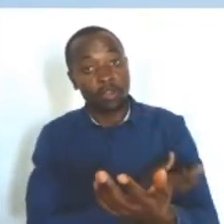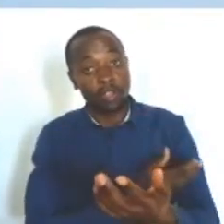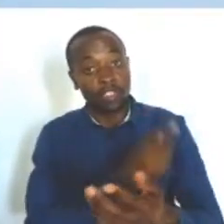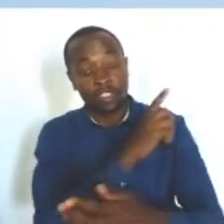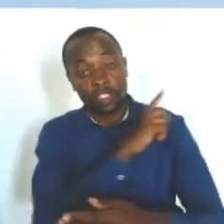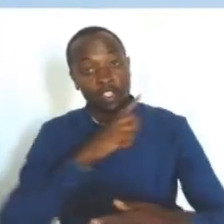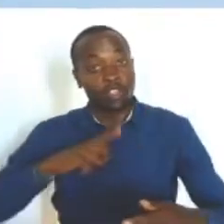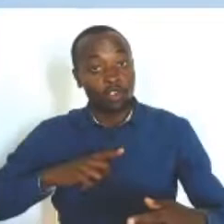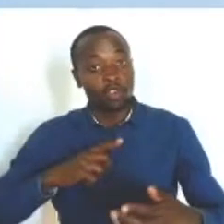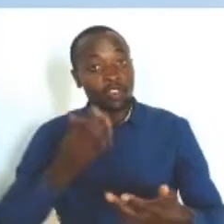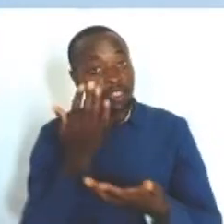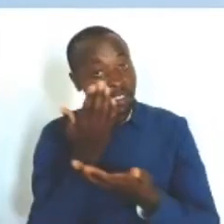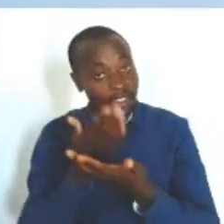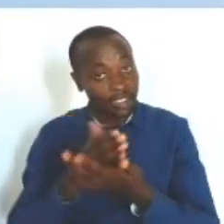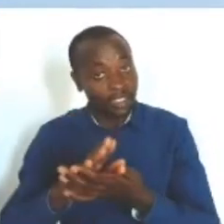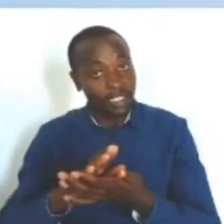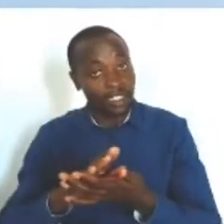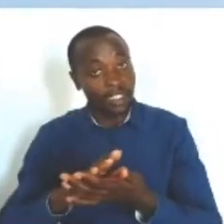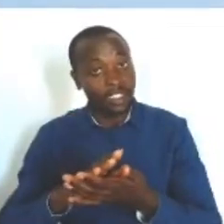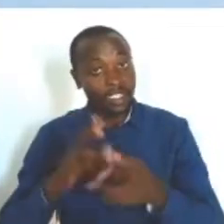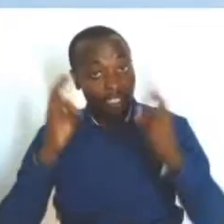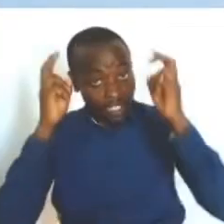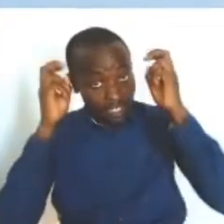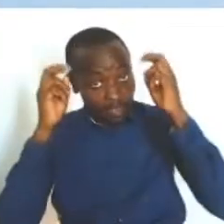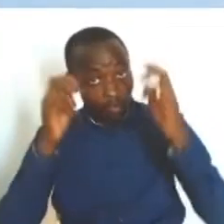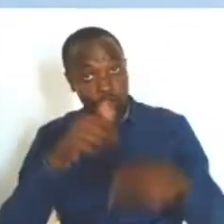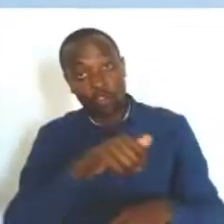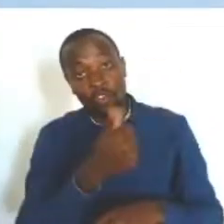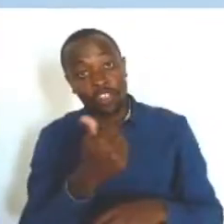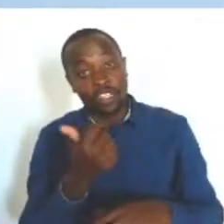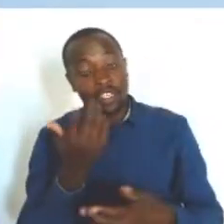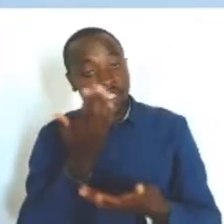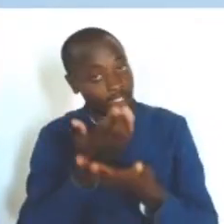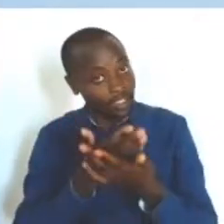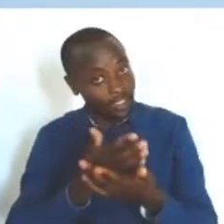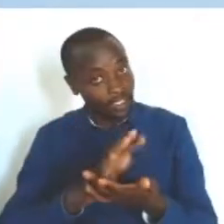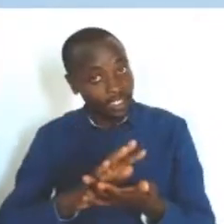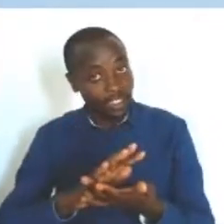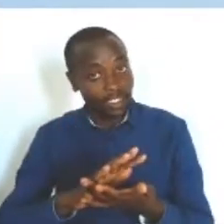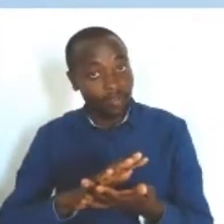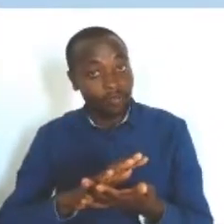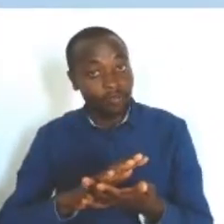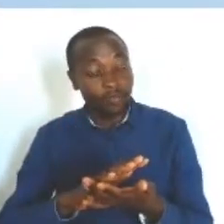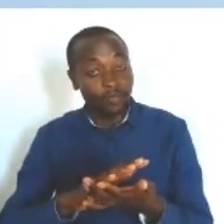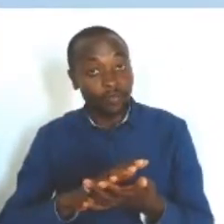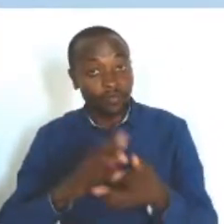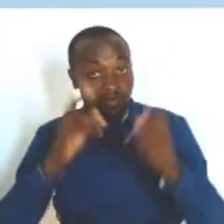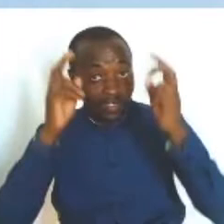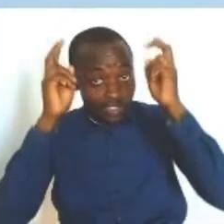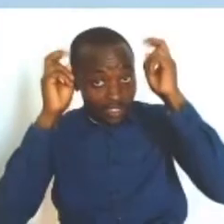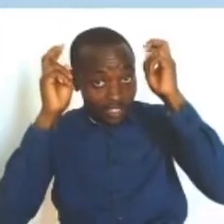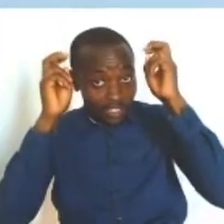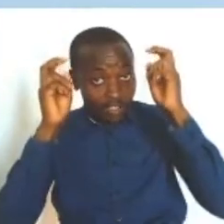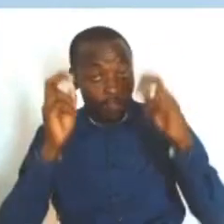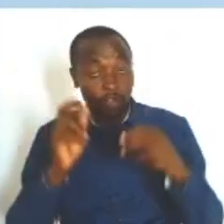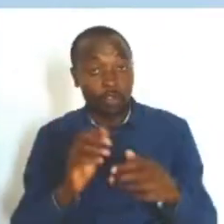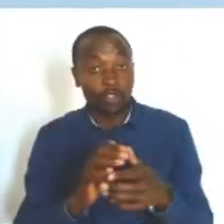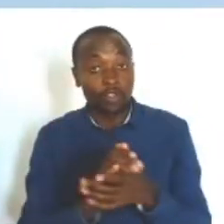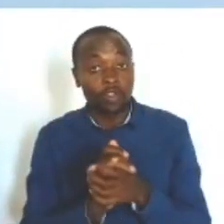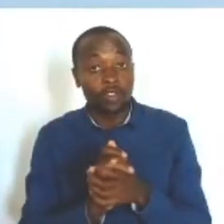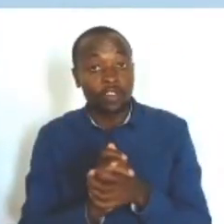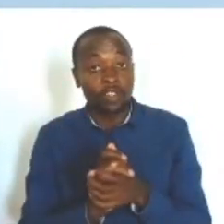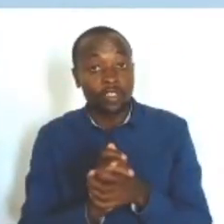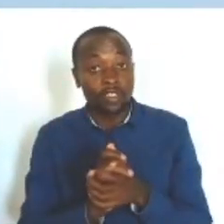one side and the forces of darkness on the other side. The devil